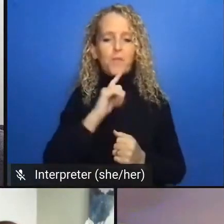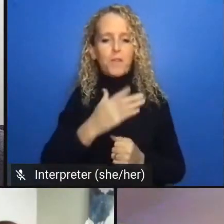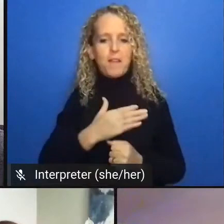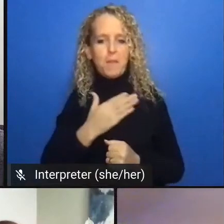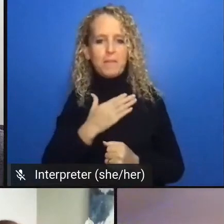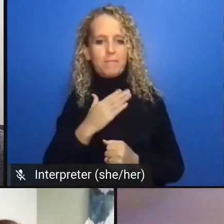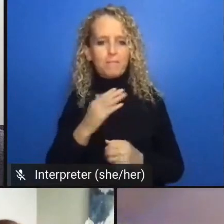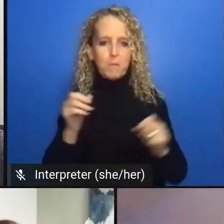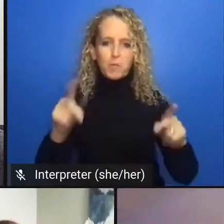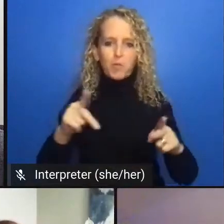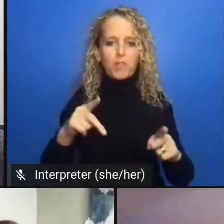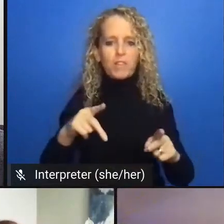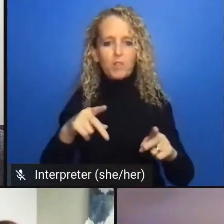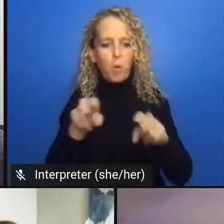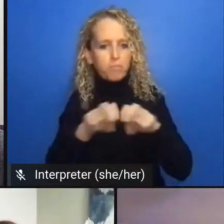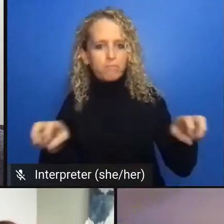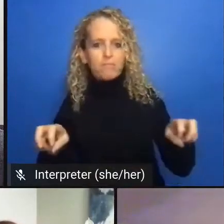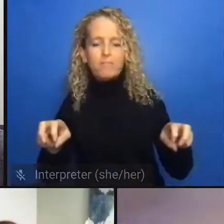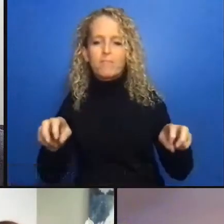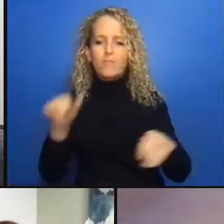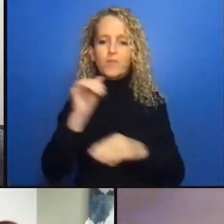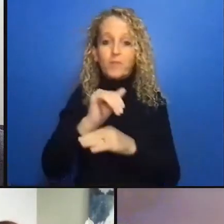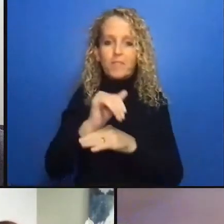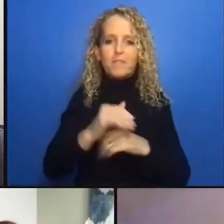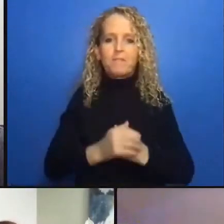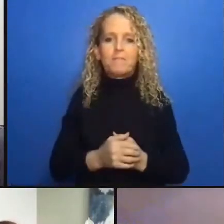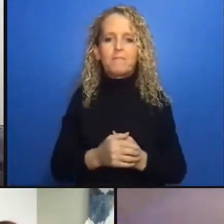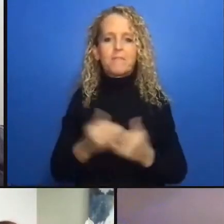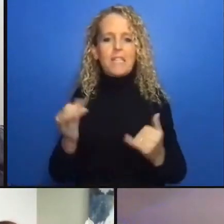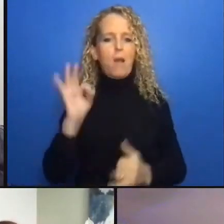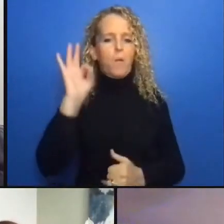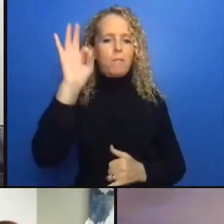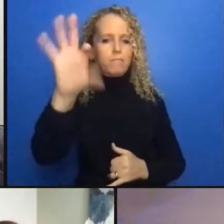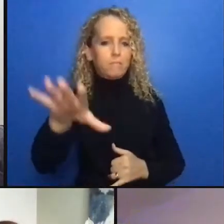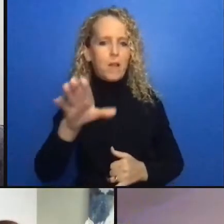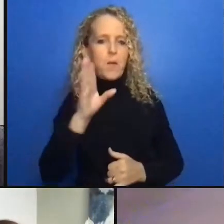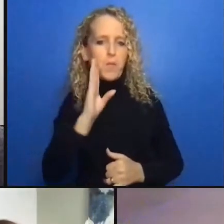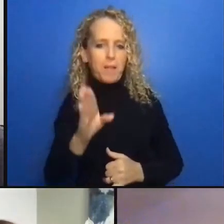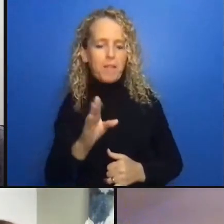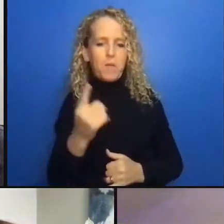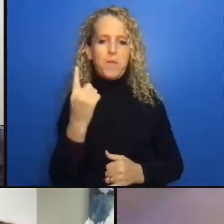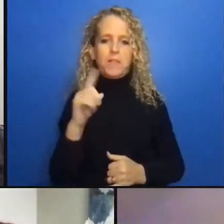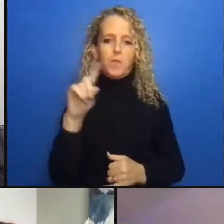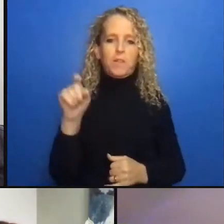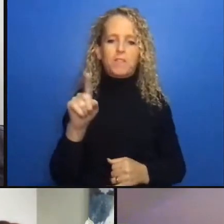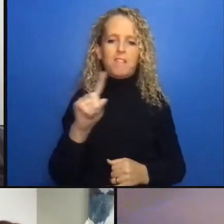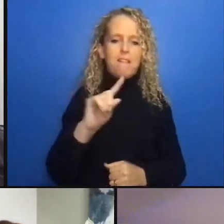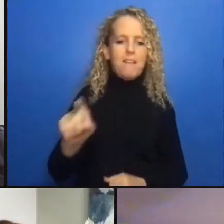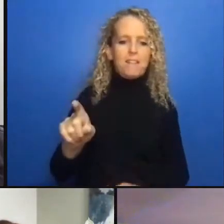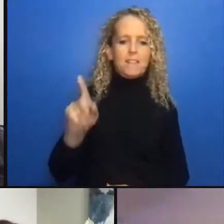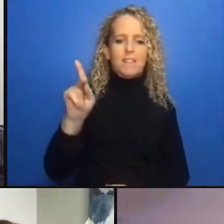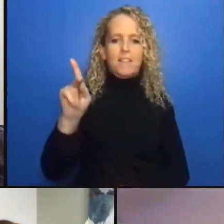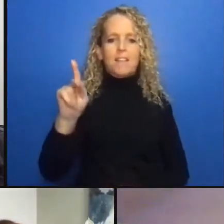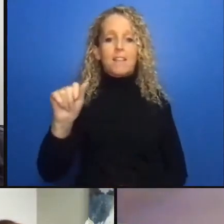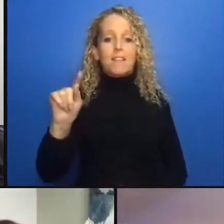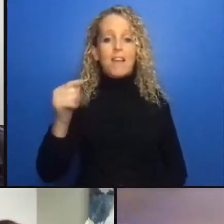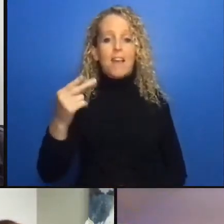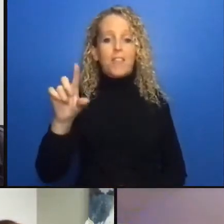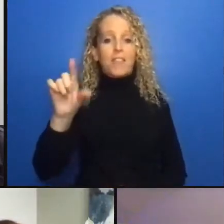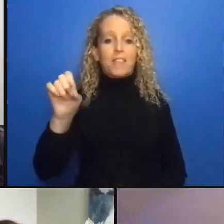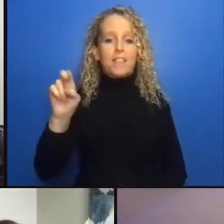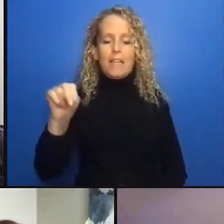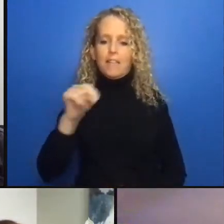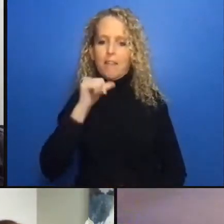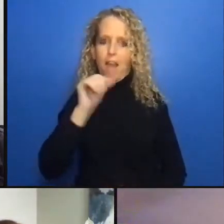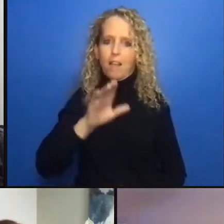everybody together to do this. So I am going to throw out that first question that I was talking about. I'm going to throw it towards Kathleen with not intent to pressure, but just